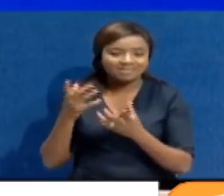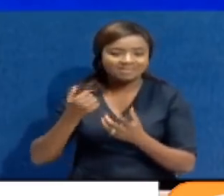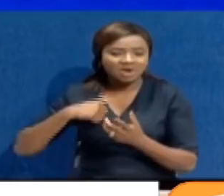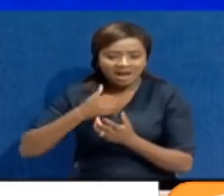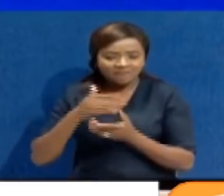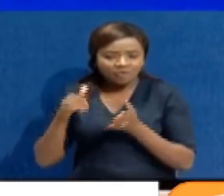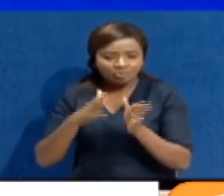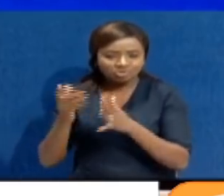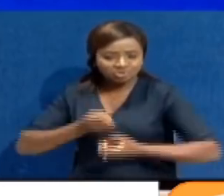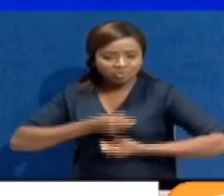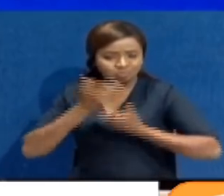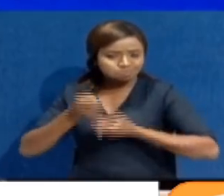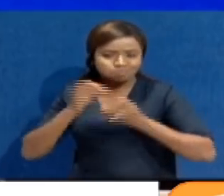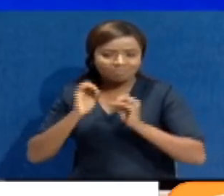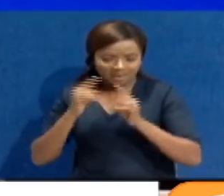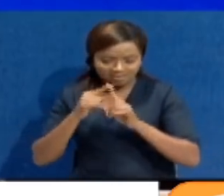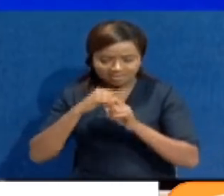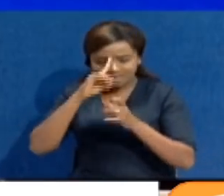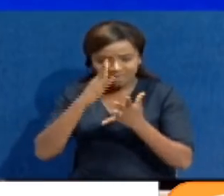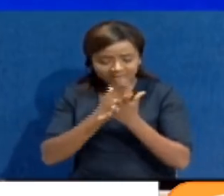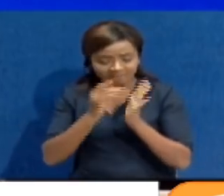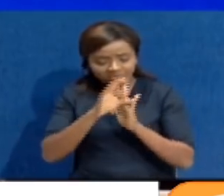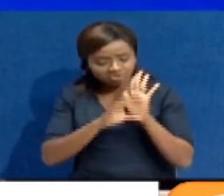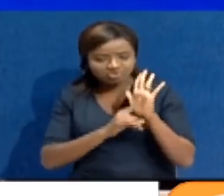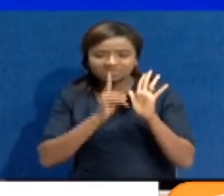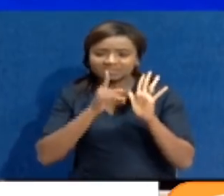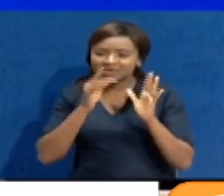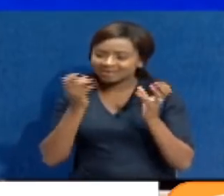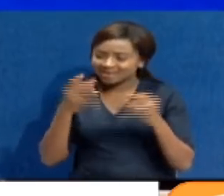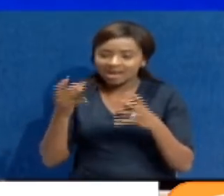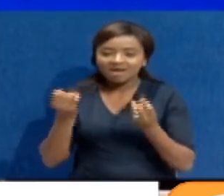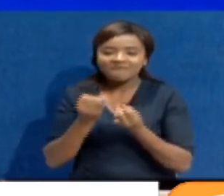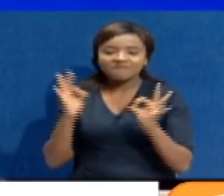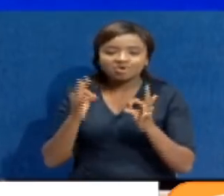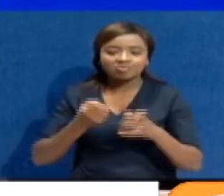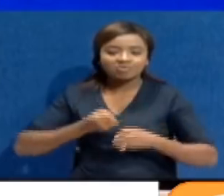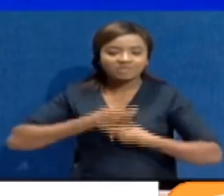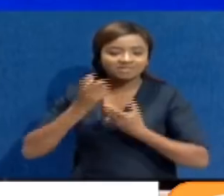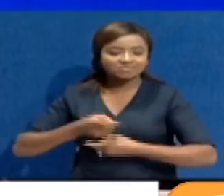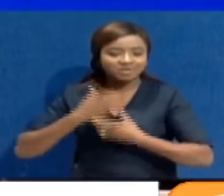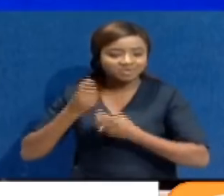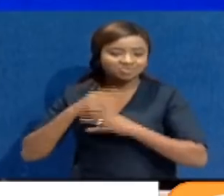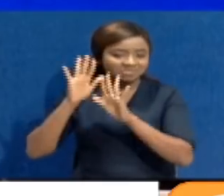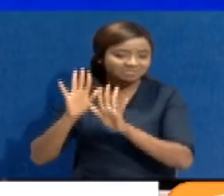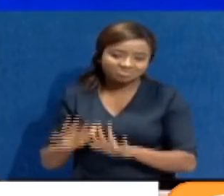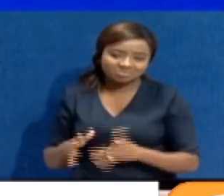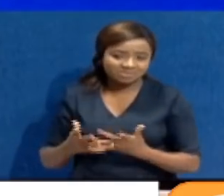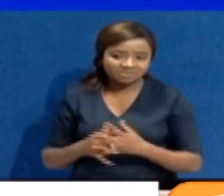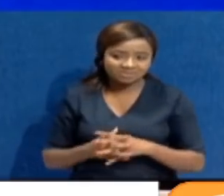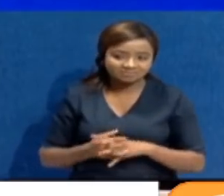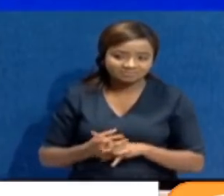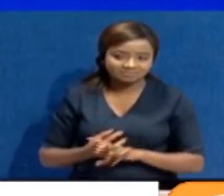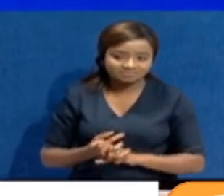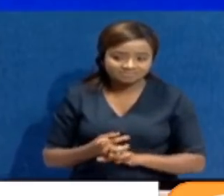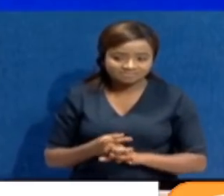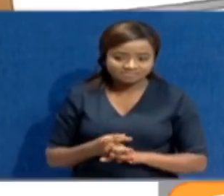right, the freedom of expression is embedded in the Constitution. Okay. People fought and they lost their lives pursuing that right.